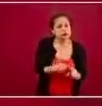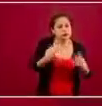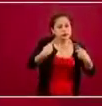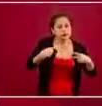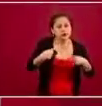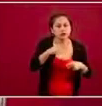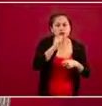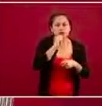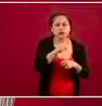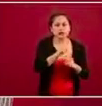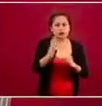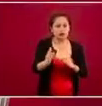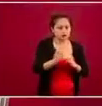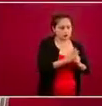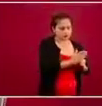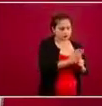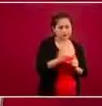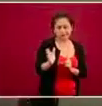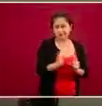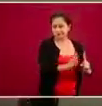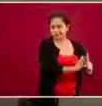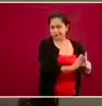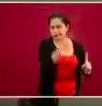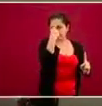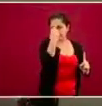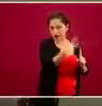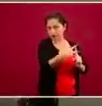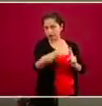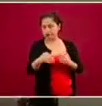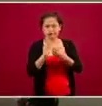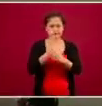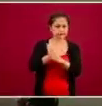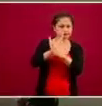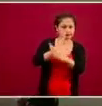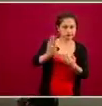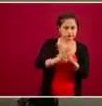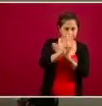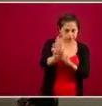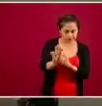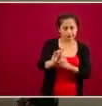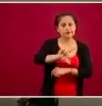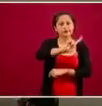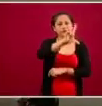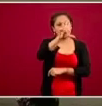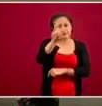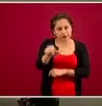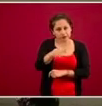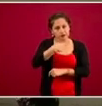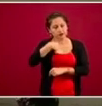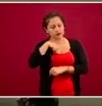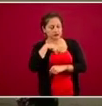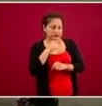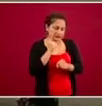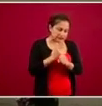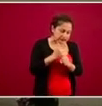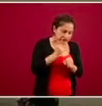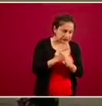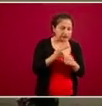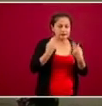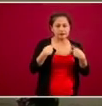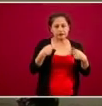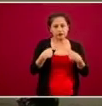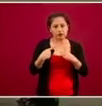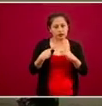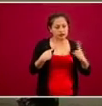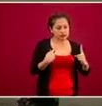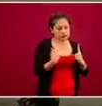the identification, the studies, and the tracking of the infected person's movements and contact